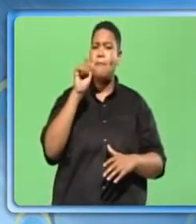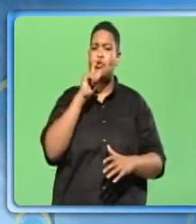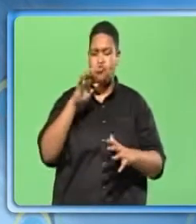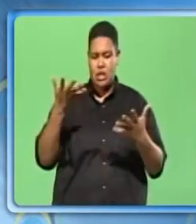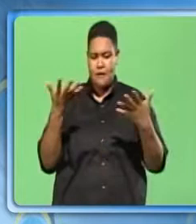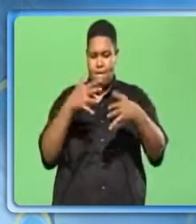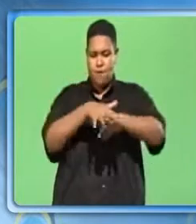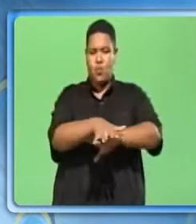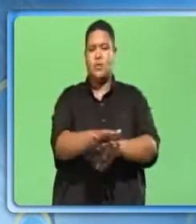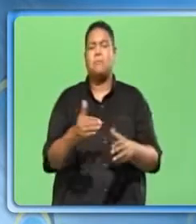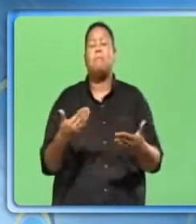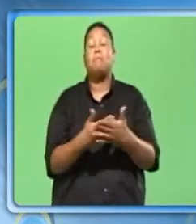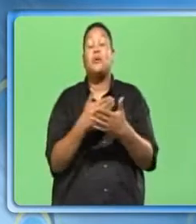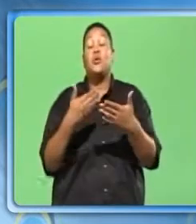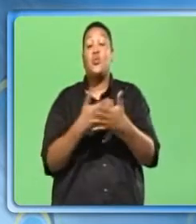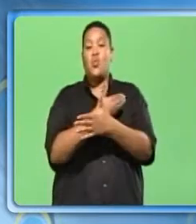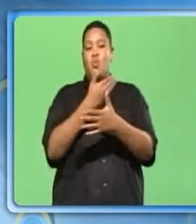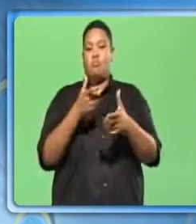fused.